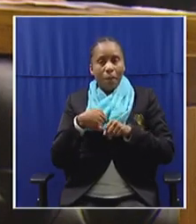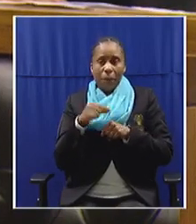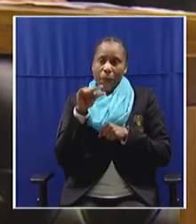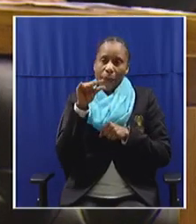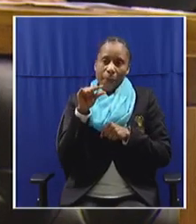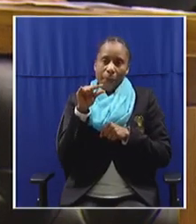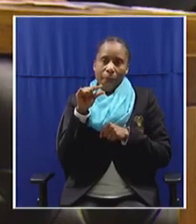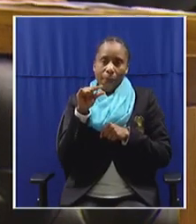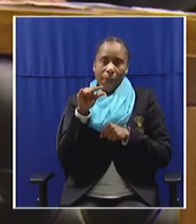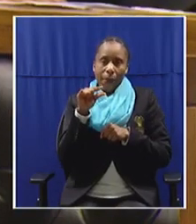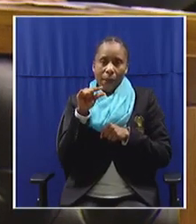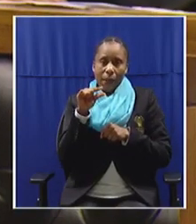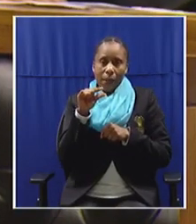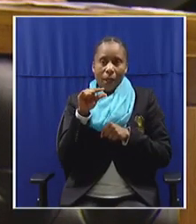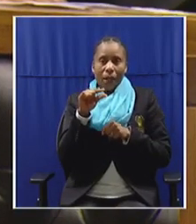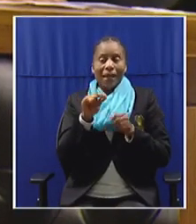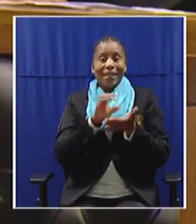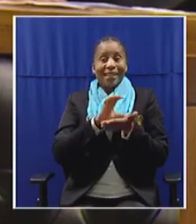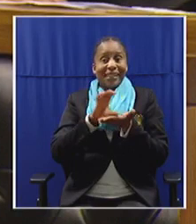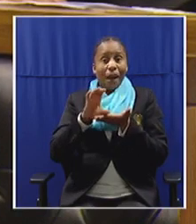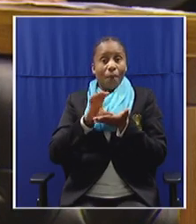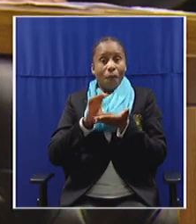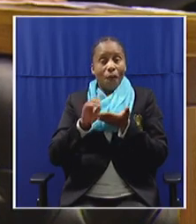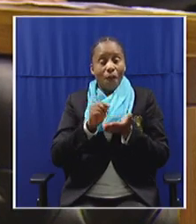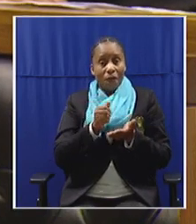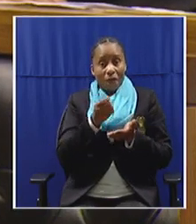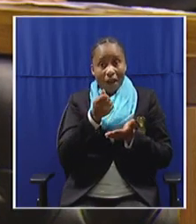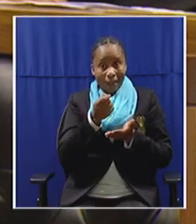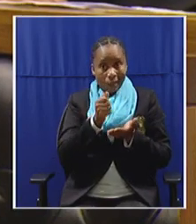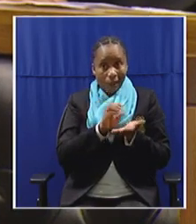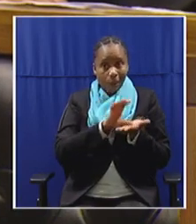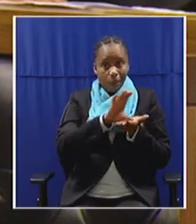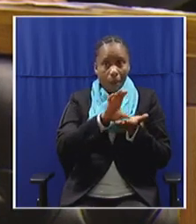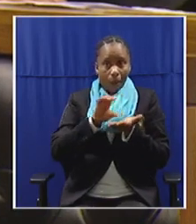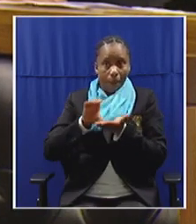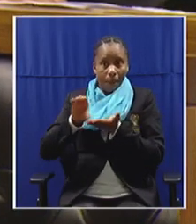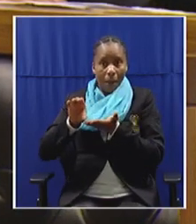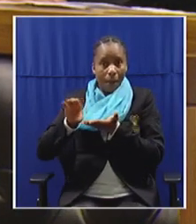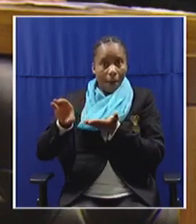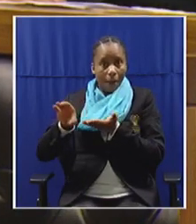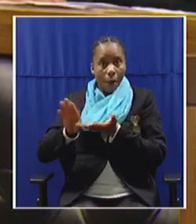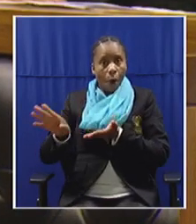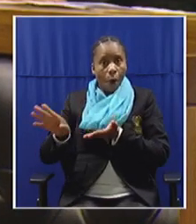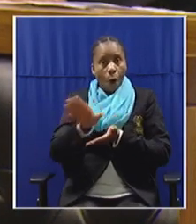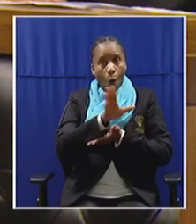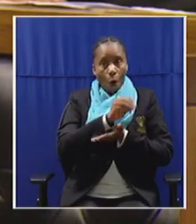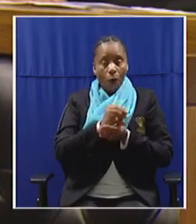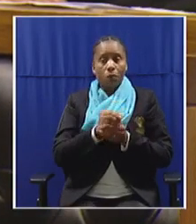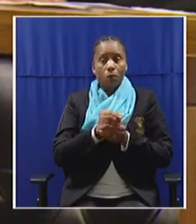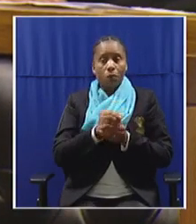enumerate some of the funding allocated and dispersed to all the approved